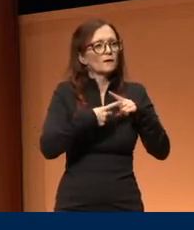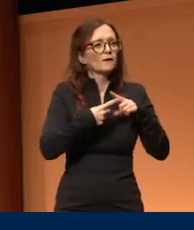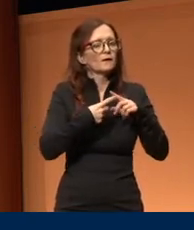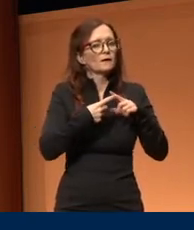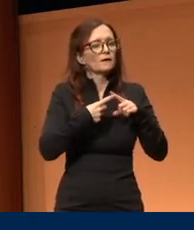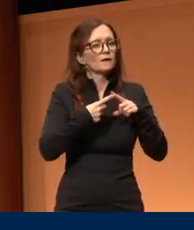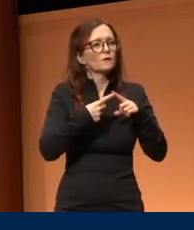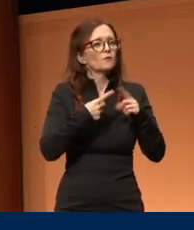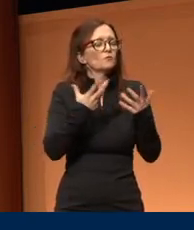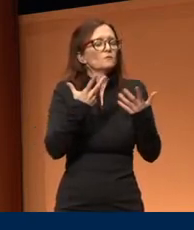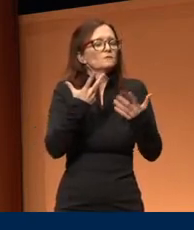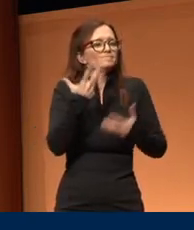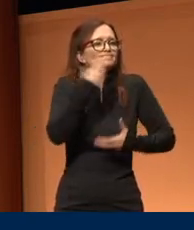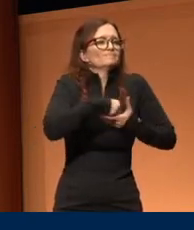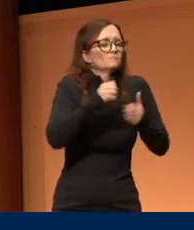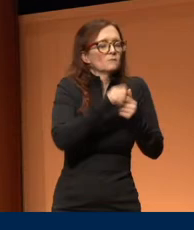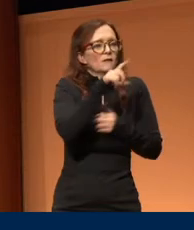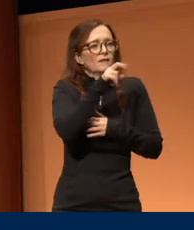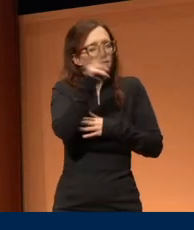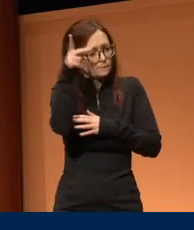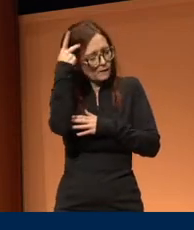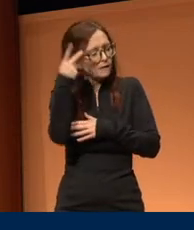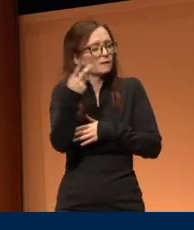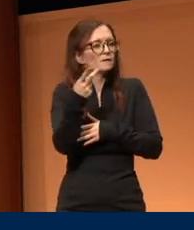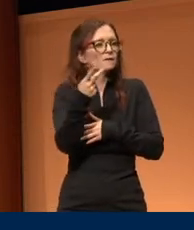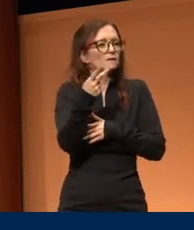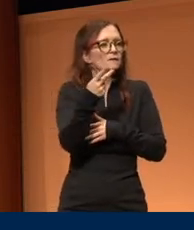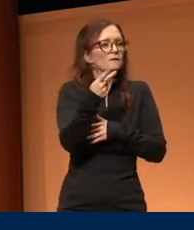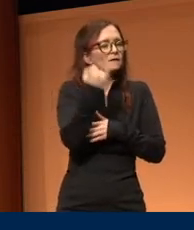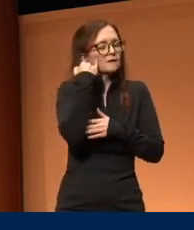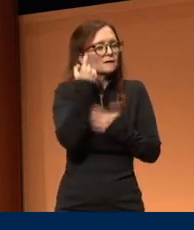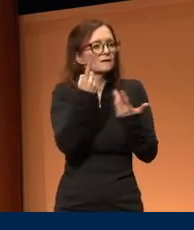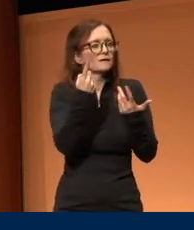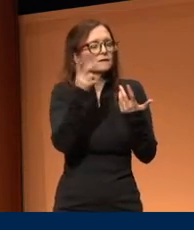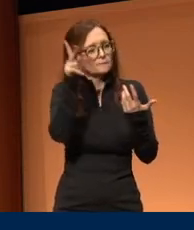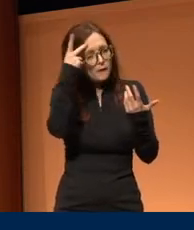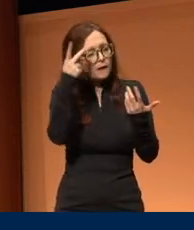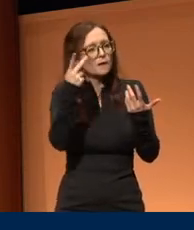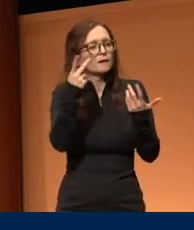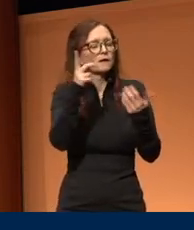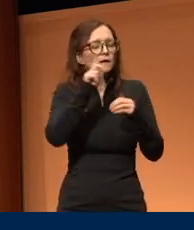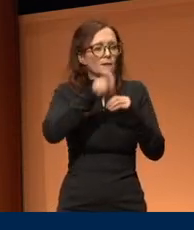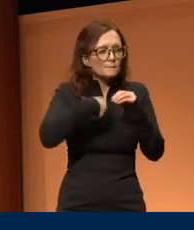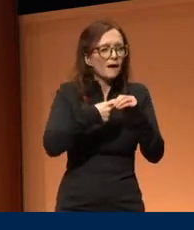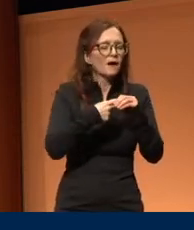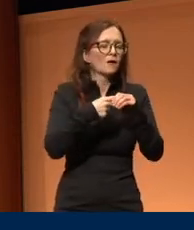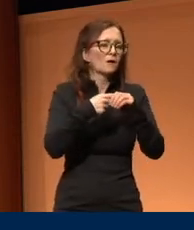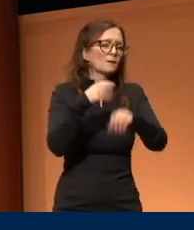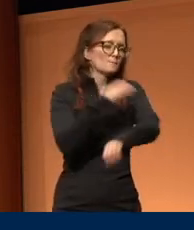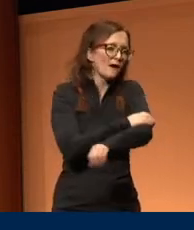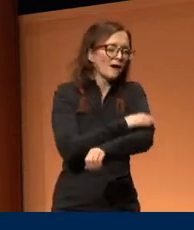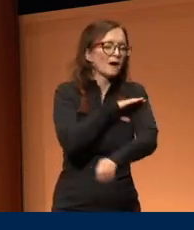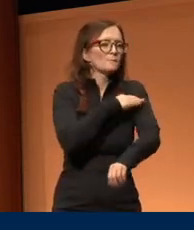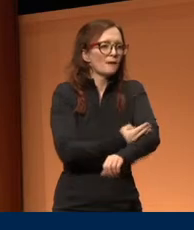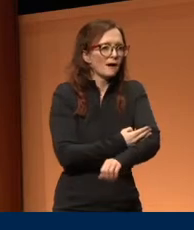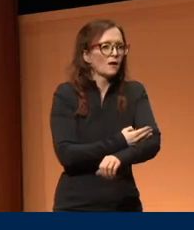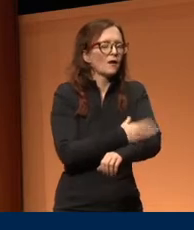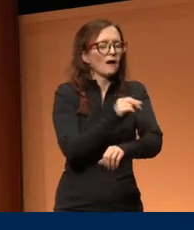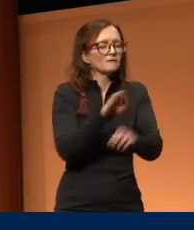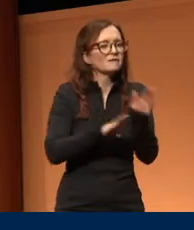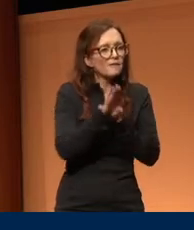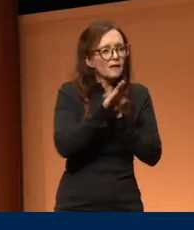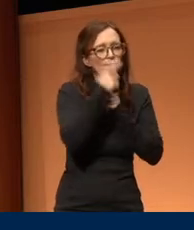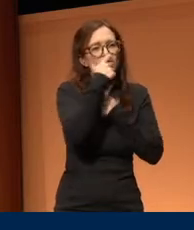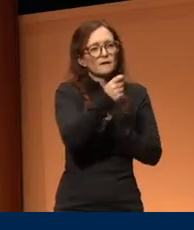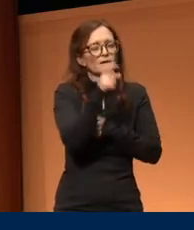sortition-based politics. Even if we accept that enough of politics is about power up your conflicts of values and interests, etc., so that